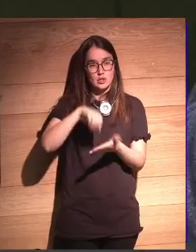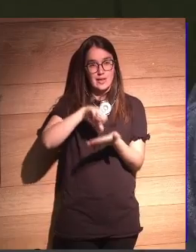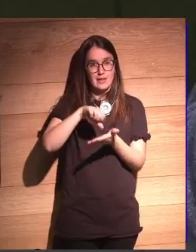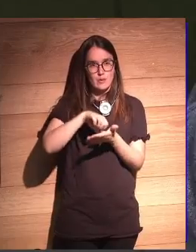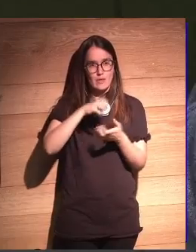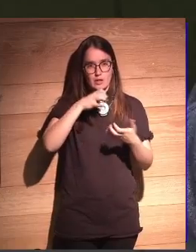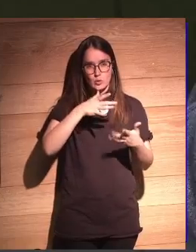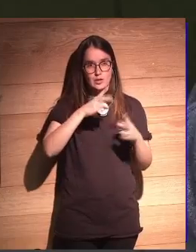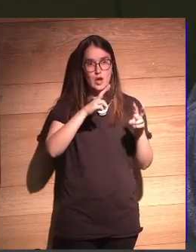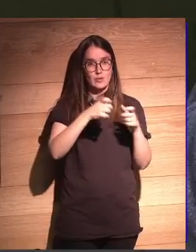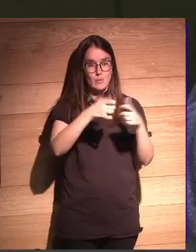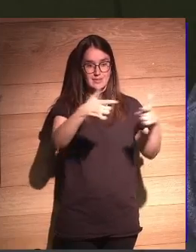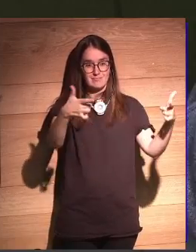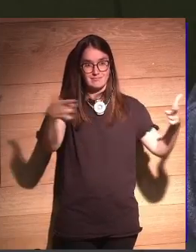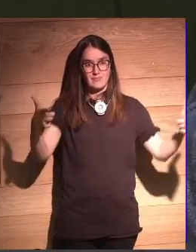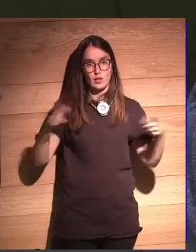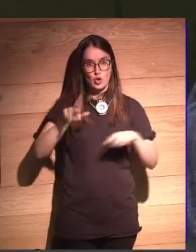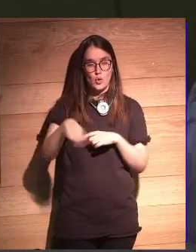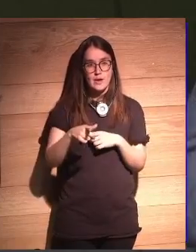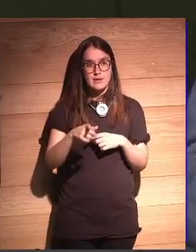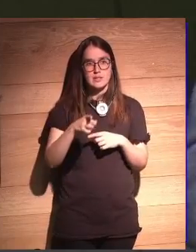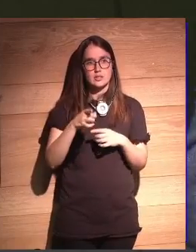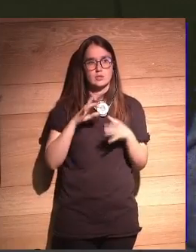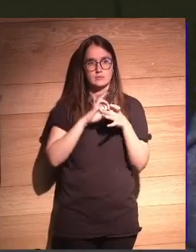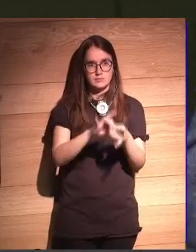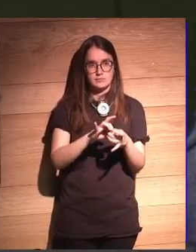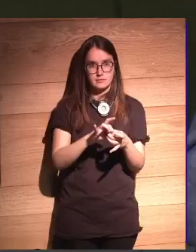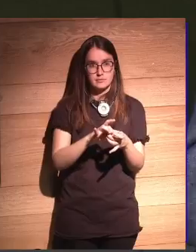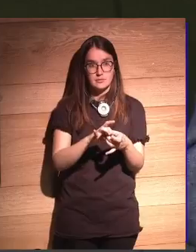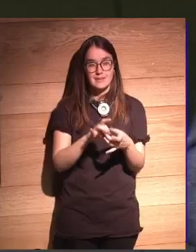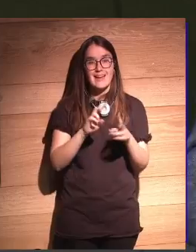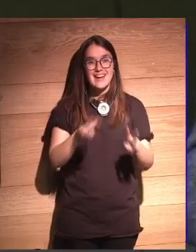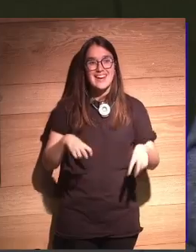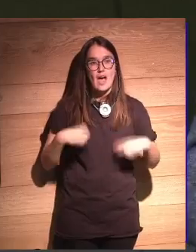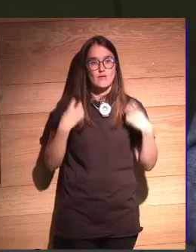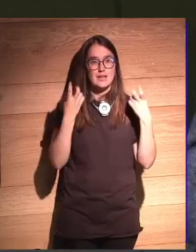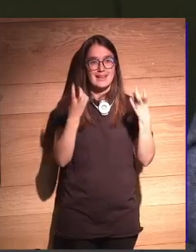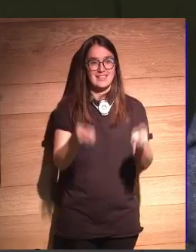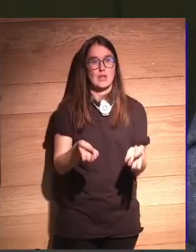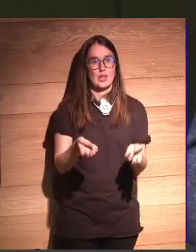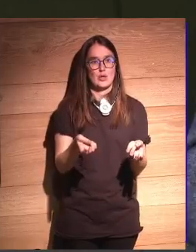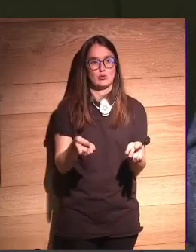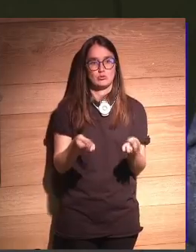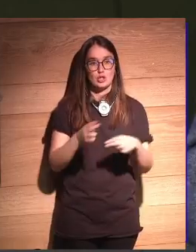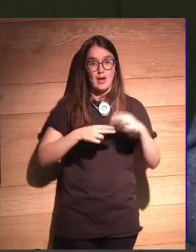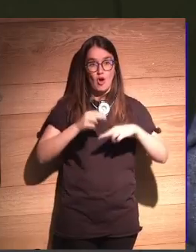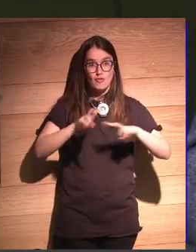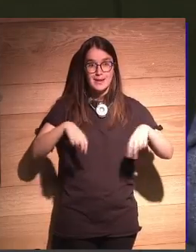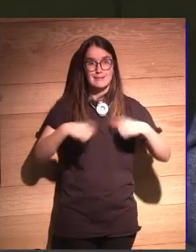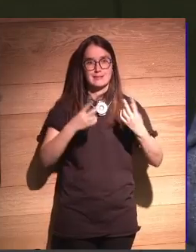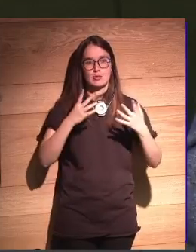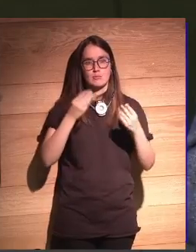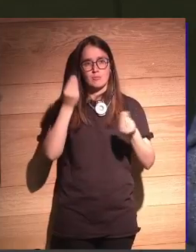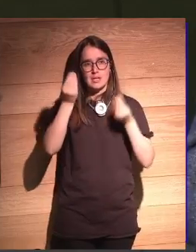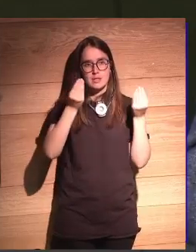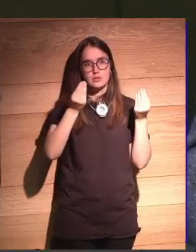we are playing the game in the existing cities and not in the outskirts, has a lot to